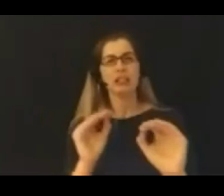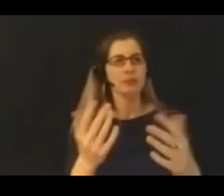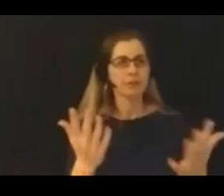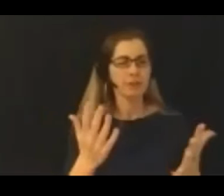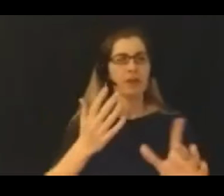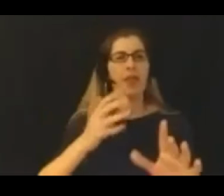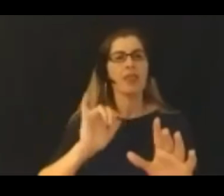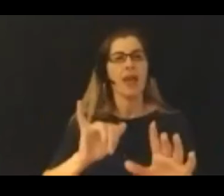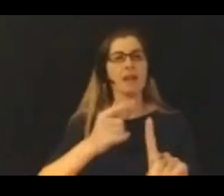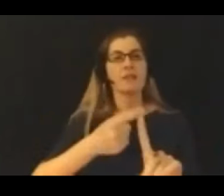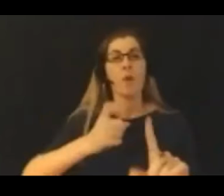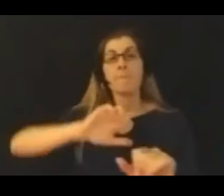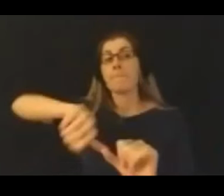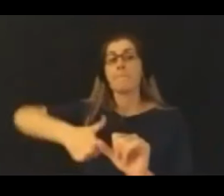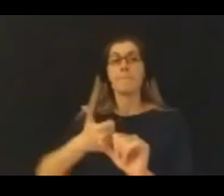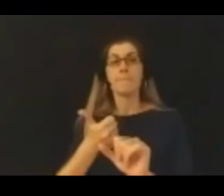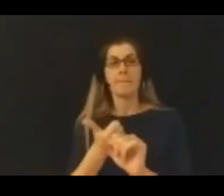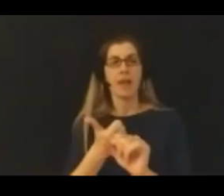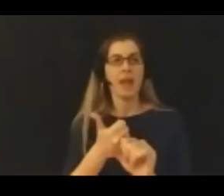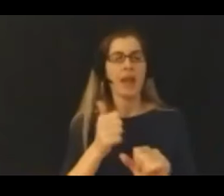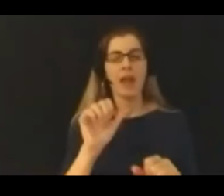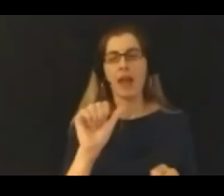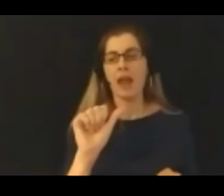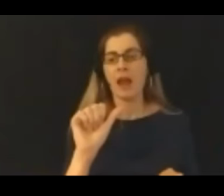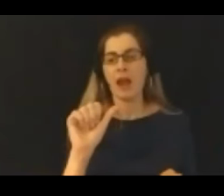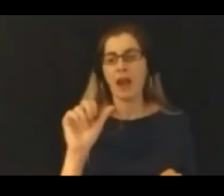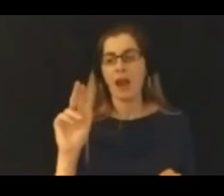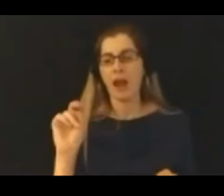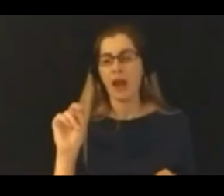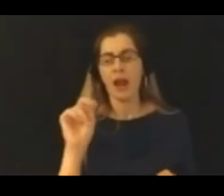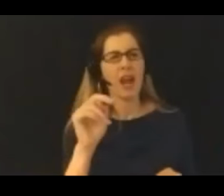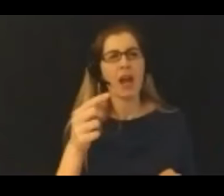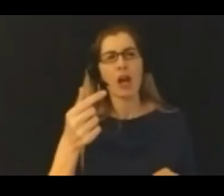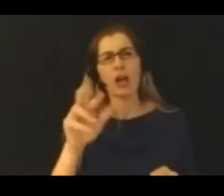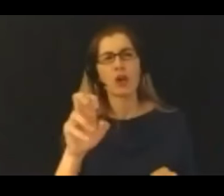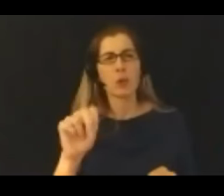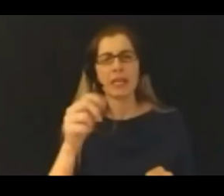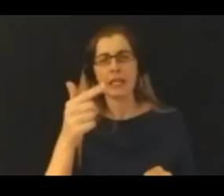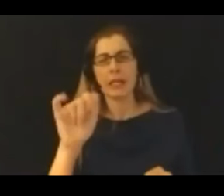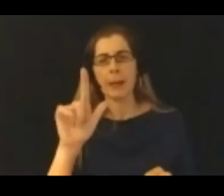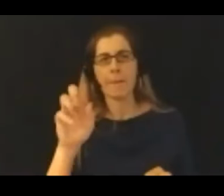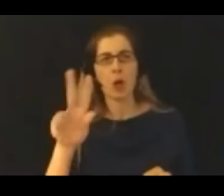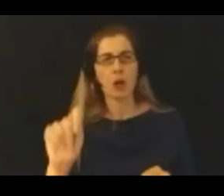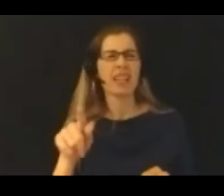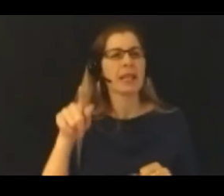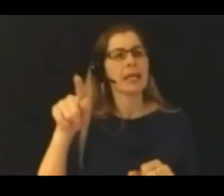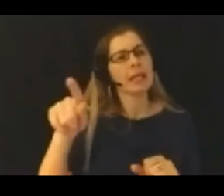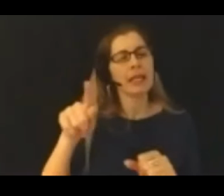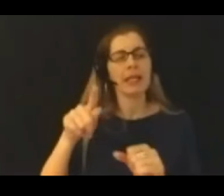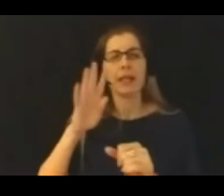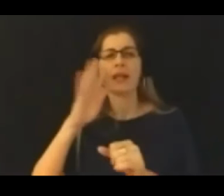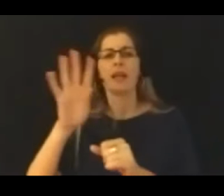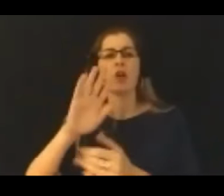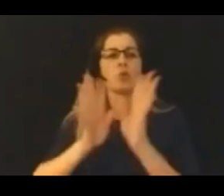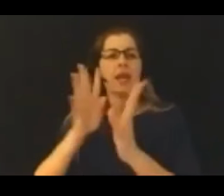directly influenced by Anne Green Gilbert, pioneer dance educator who directs the Creative Dance Center out in